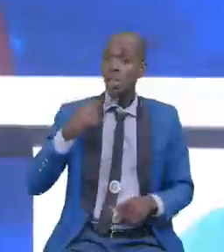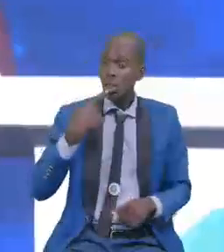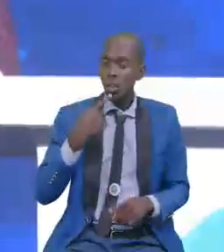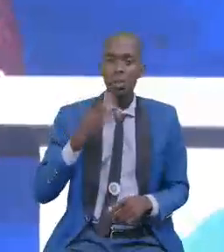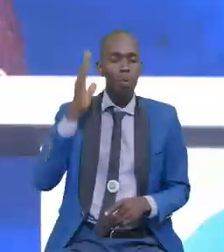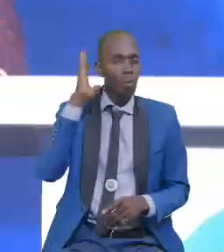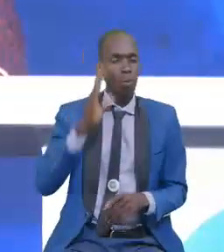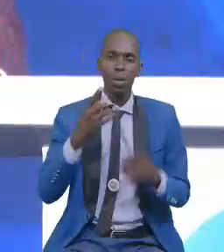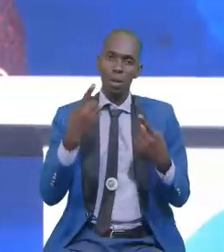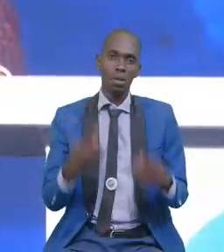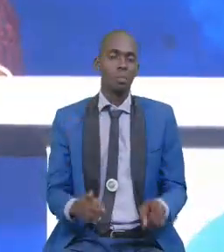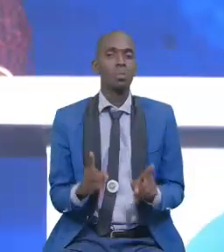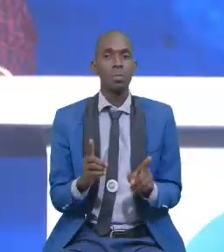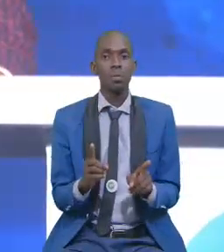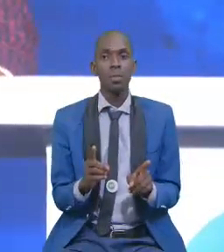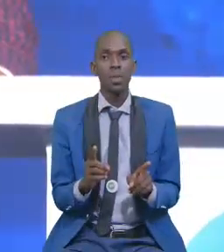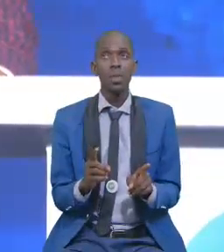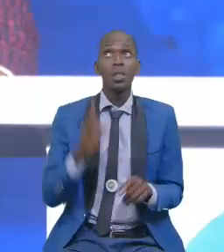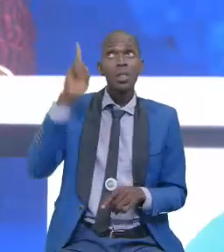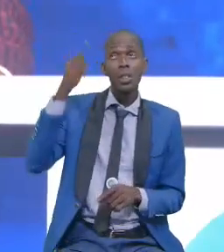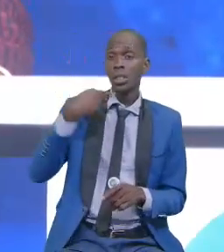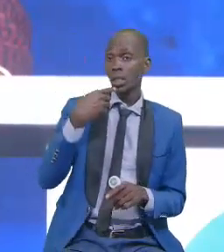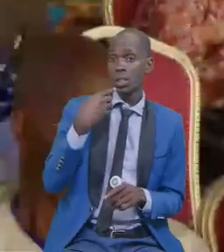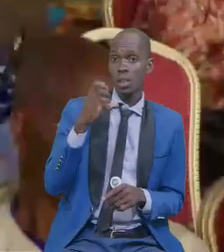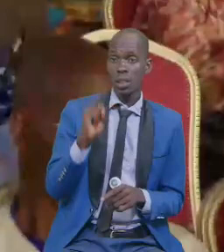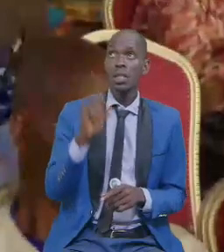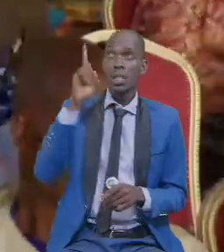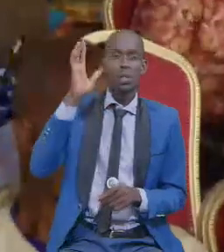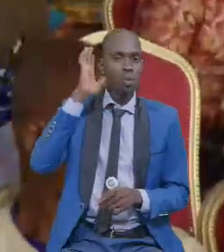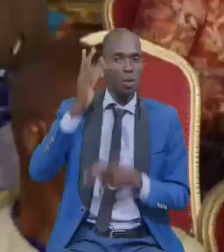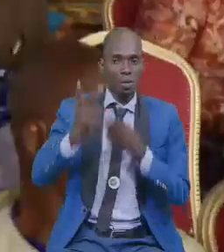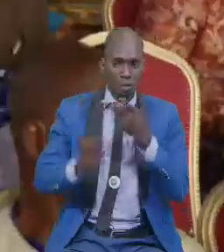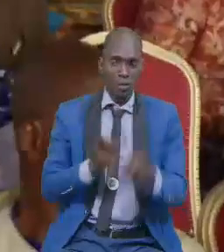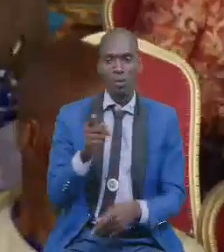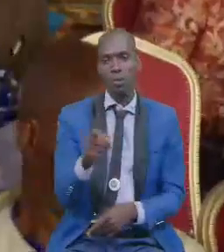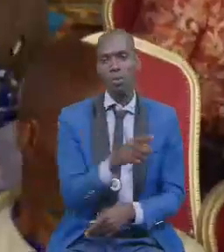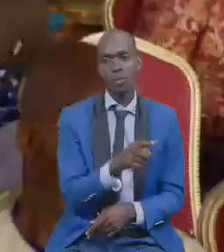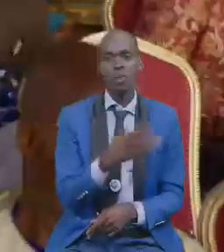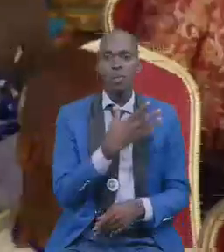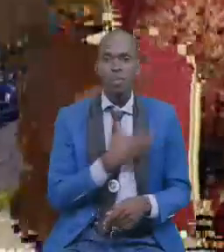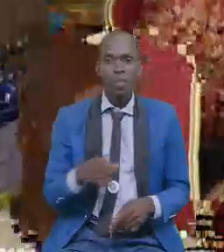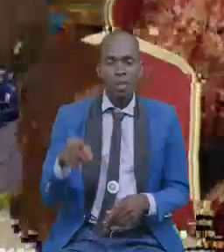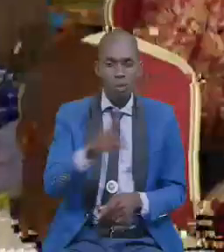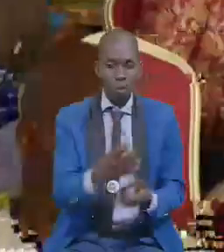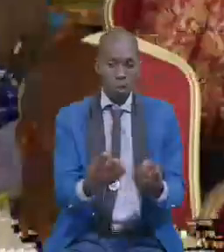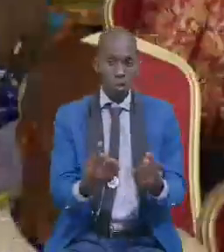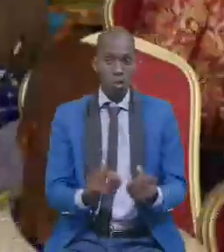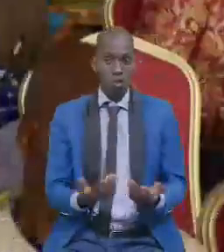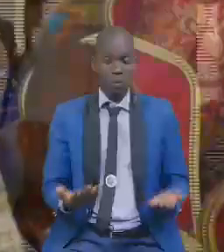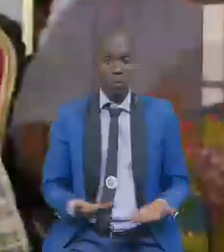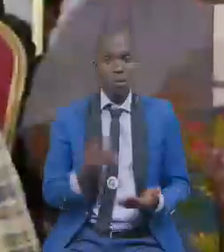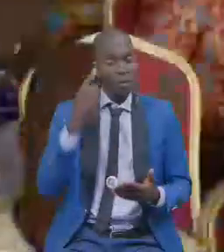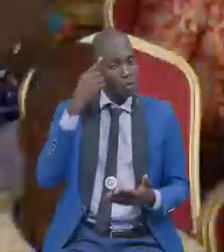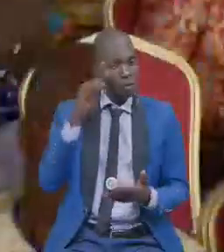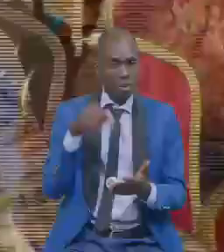fulfilled. He said he will visit you. And you have come for this glorious